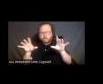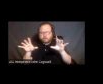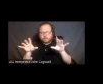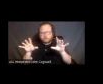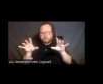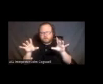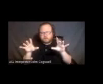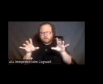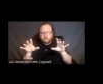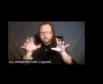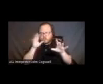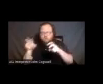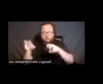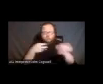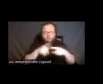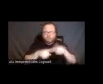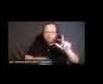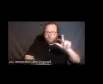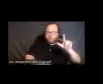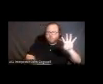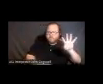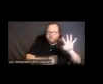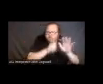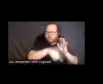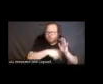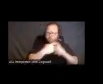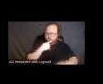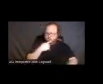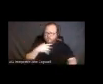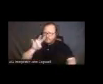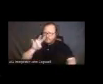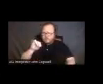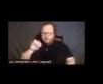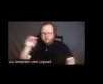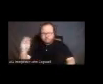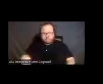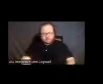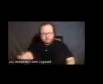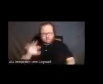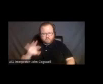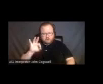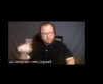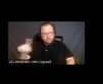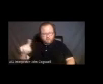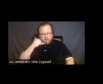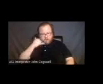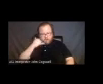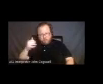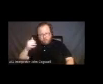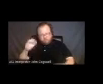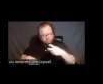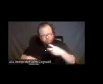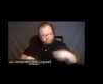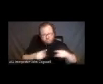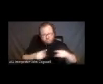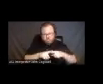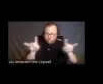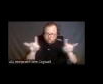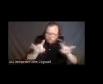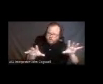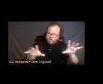moving to 24 hours. Did you say 70% of like 911 calls are diverted to